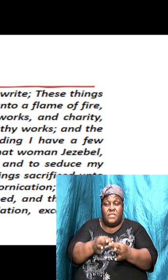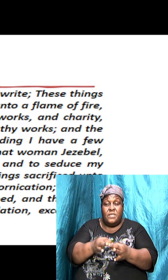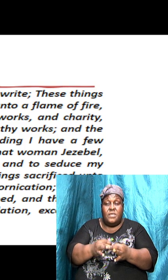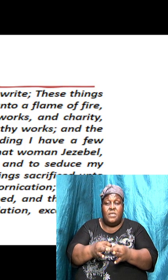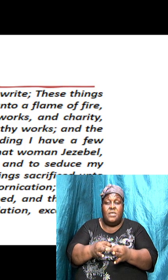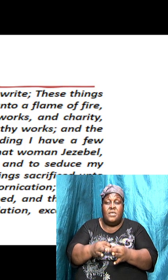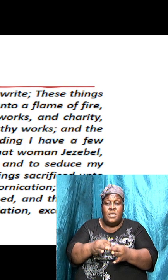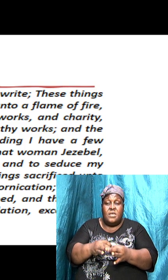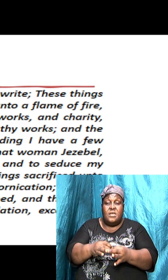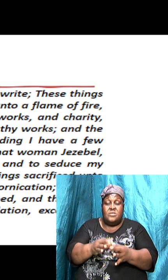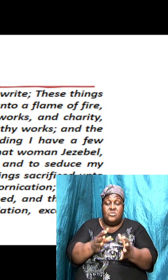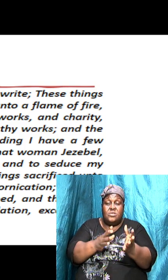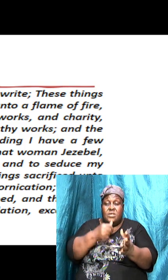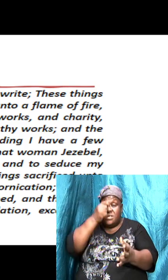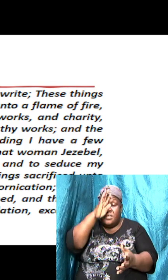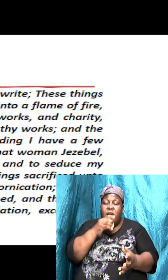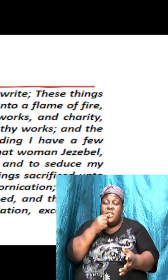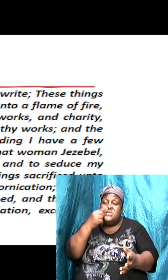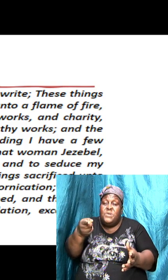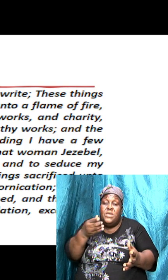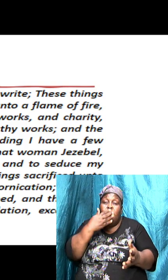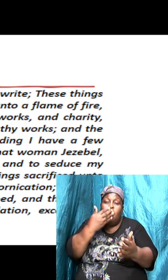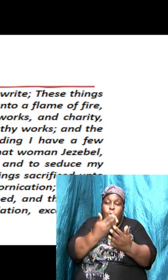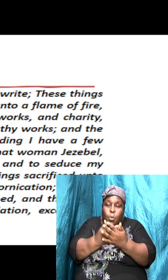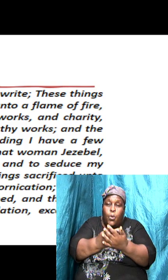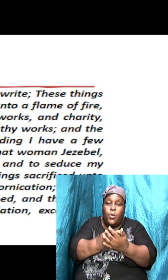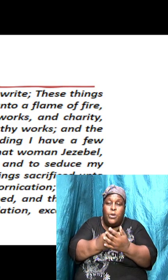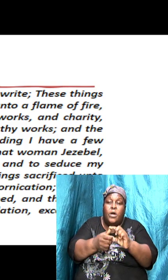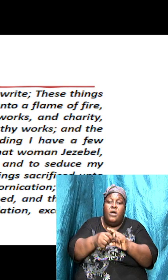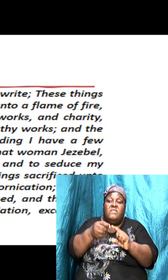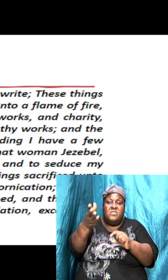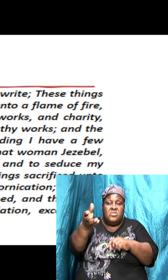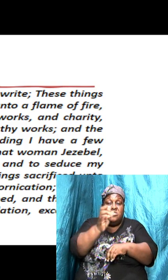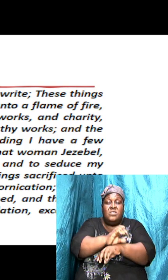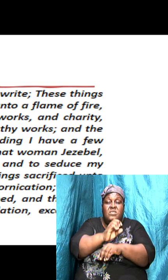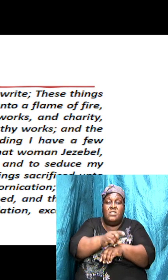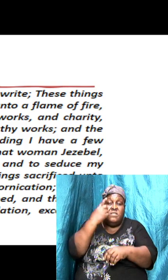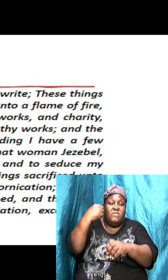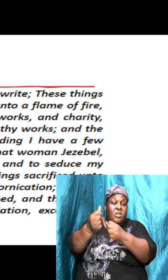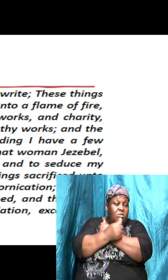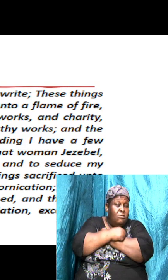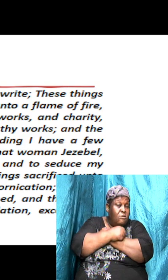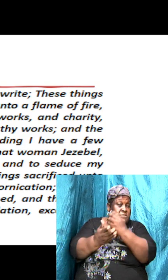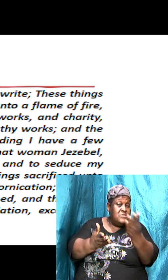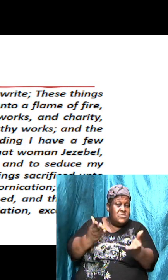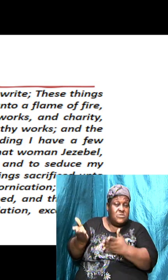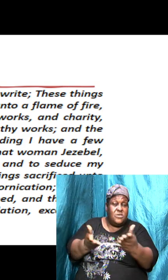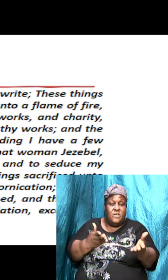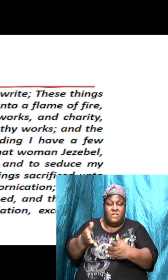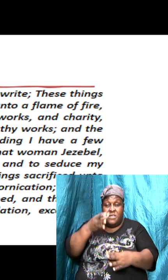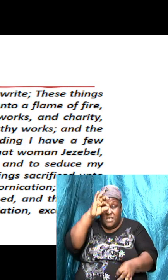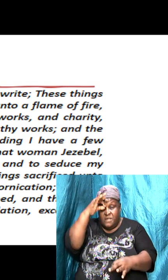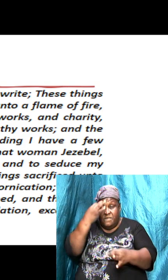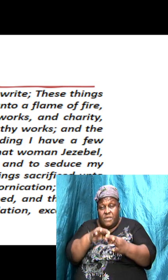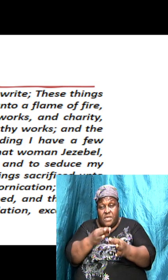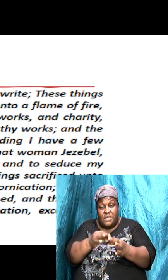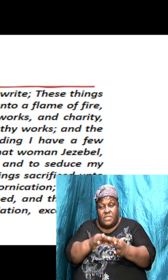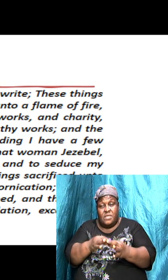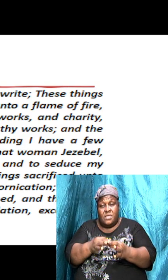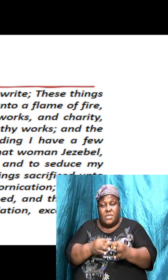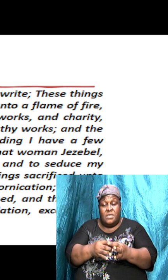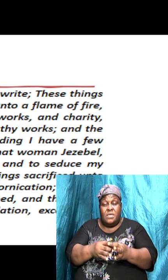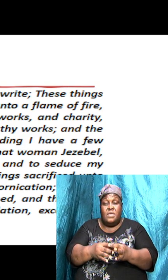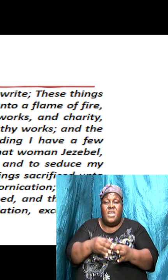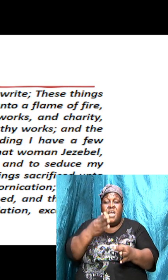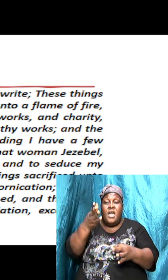being commended, and notice this particular church is being commended for their love, and service, and faith, and